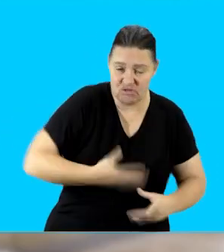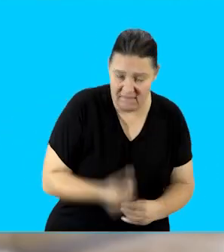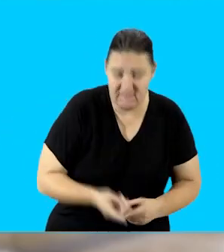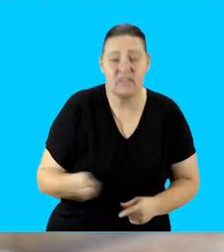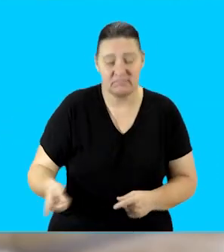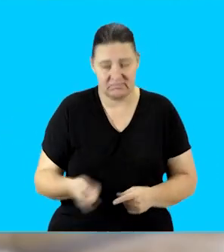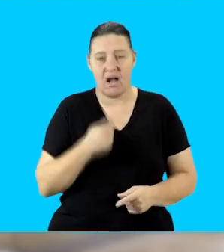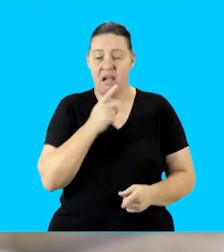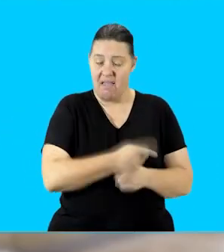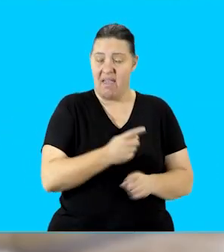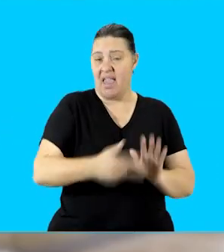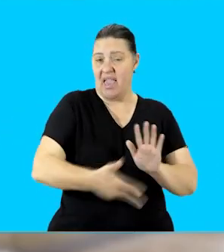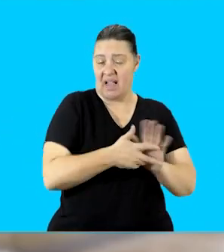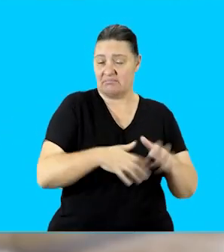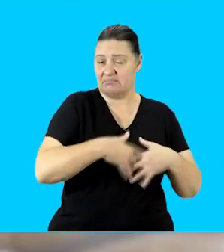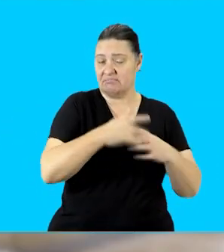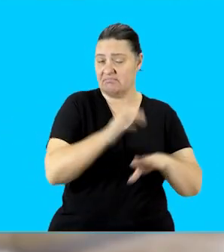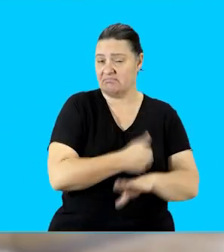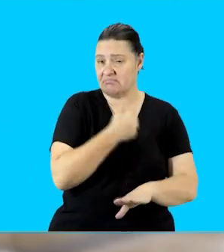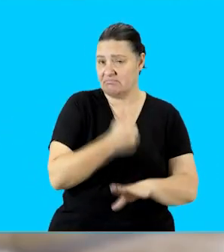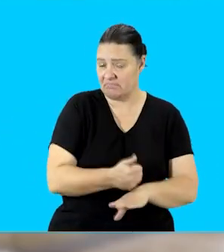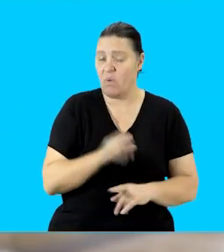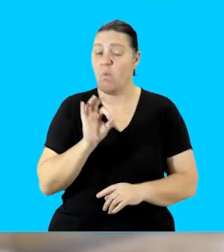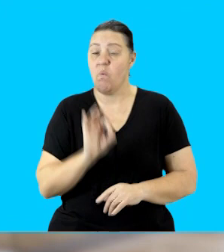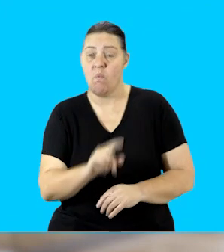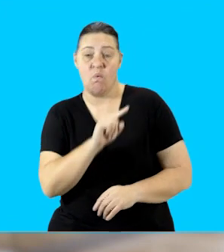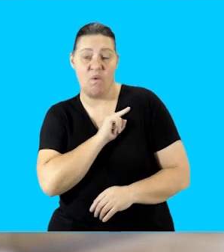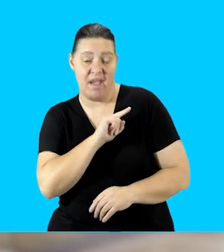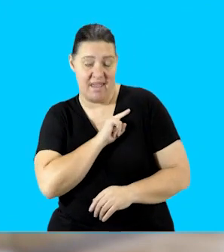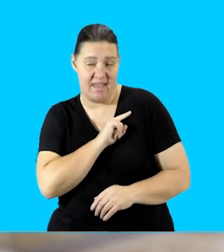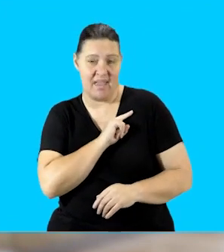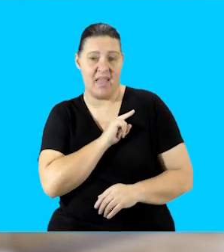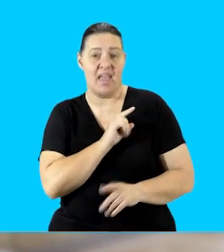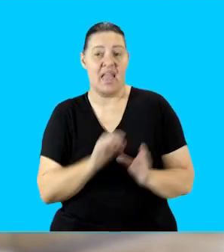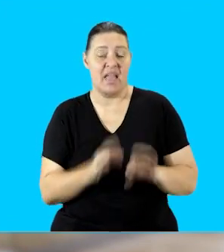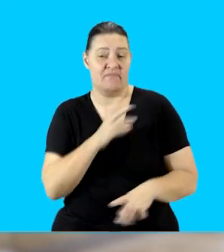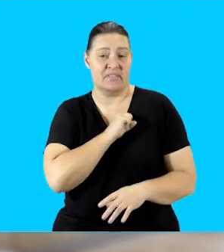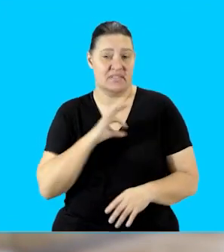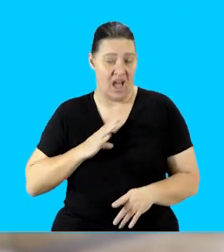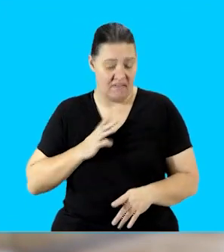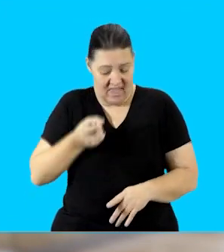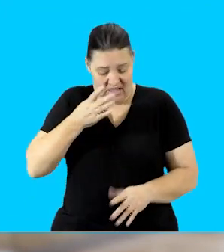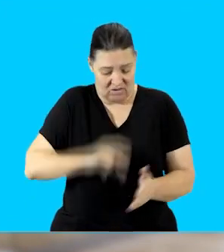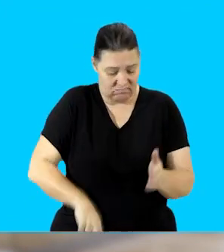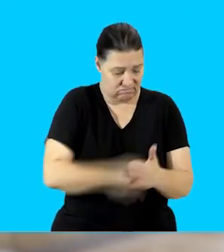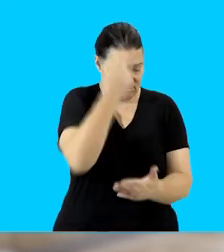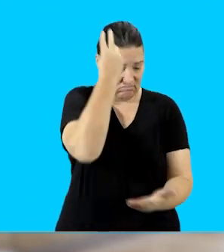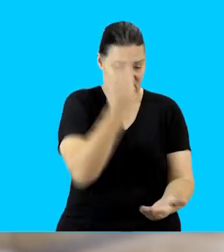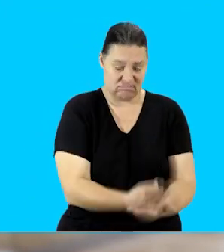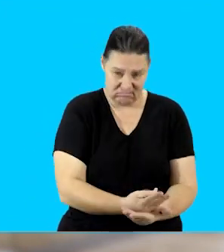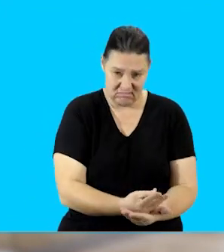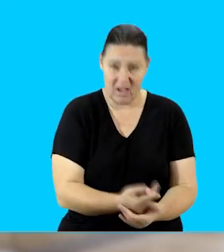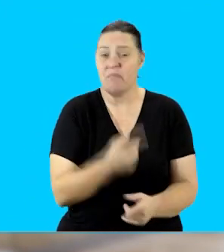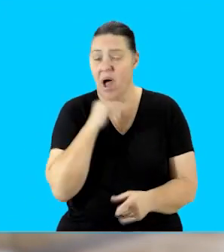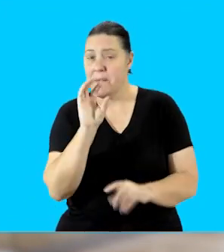this mean? It simply means that this act was established to ensure that if employees get injured in the